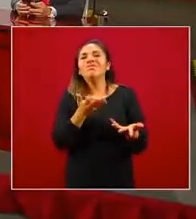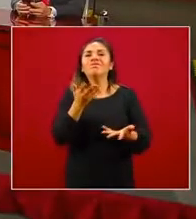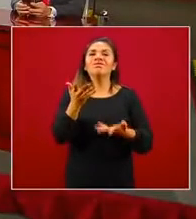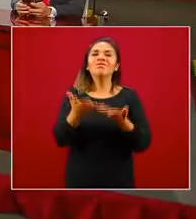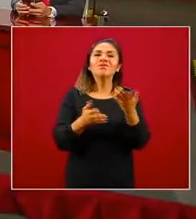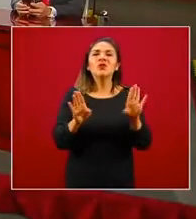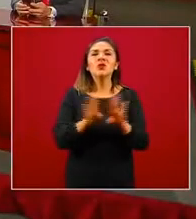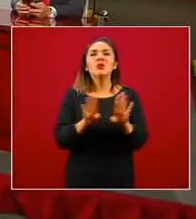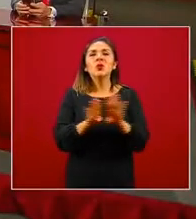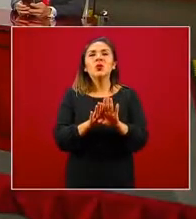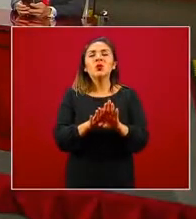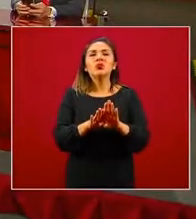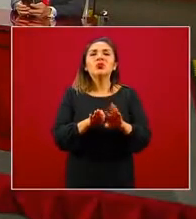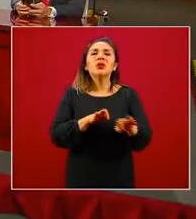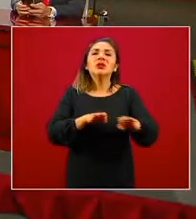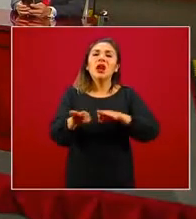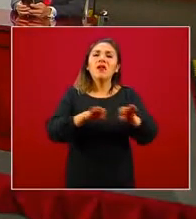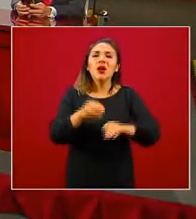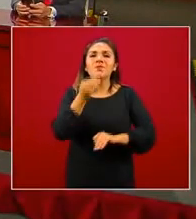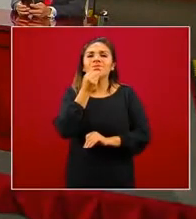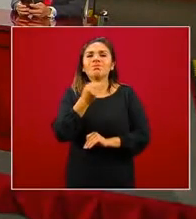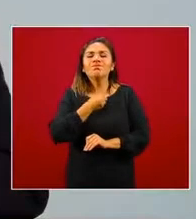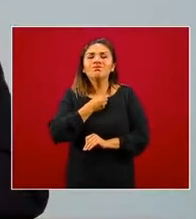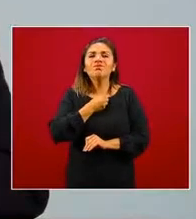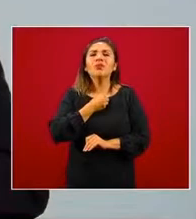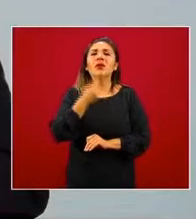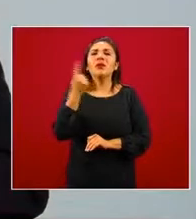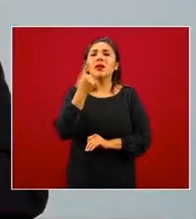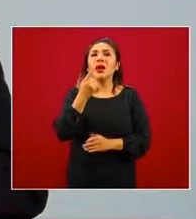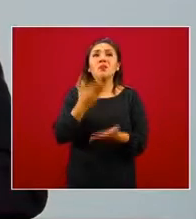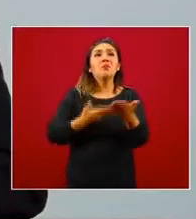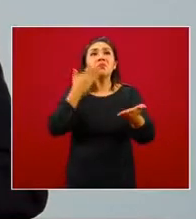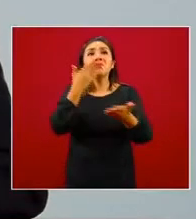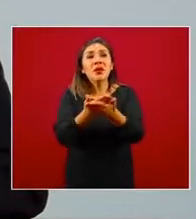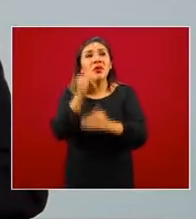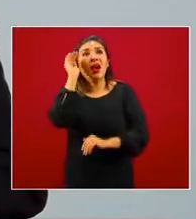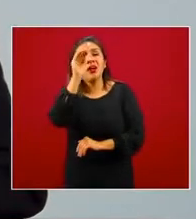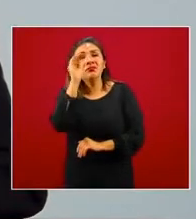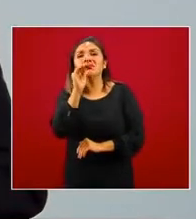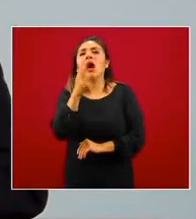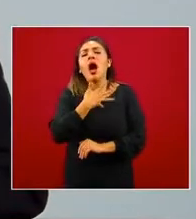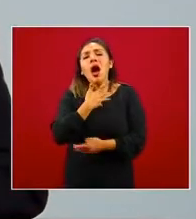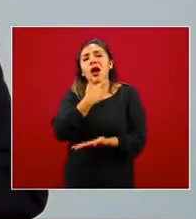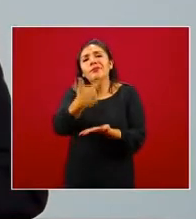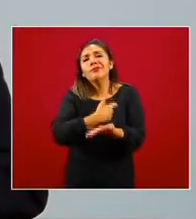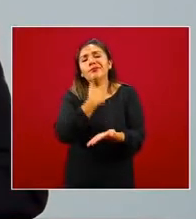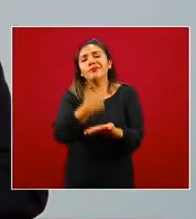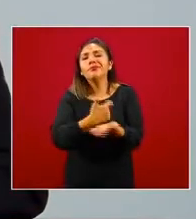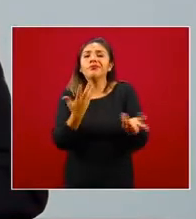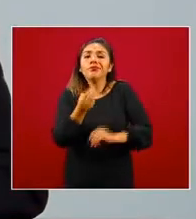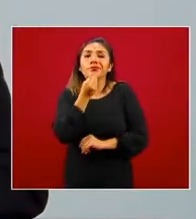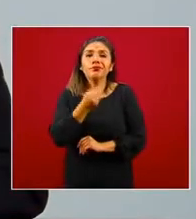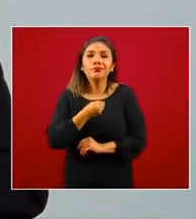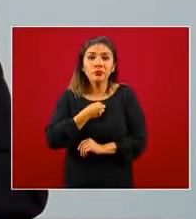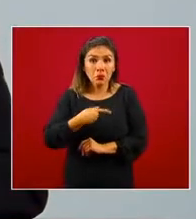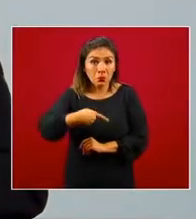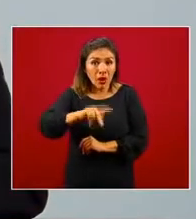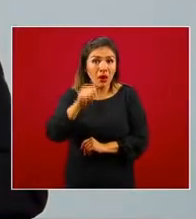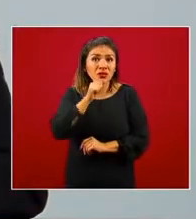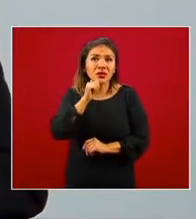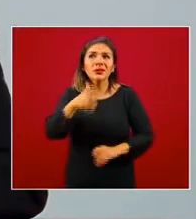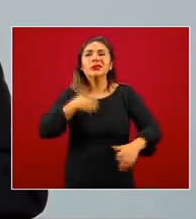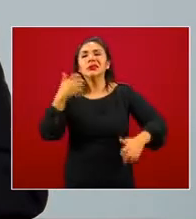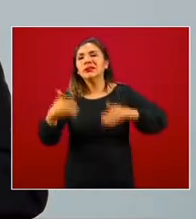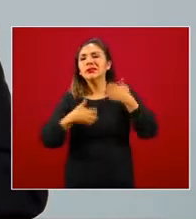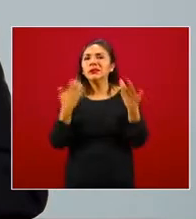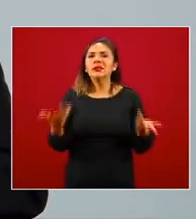workers who would rather work instead of make demands to be paid, well, I'm sorry,